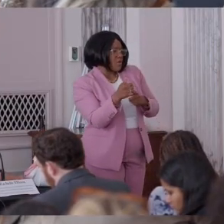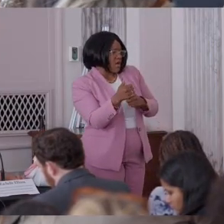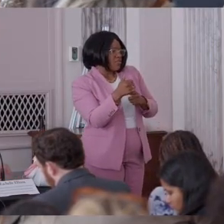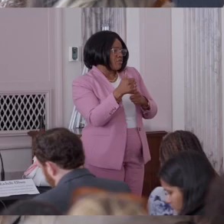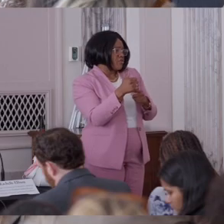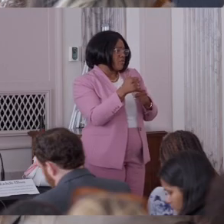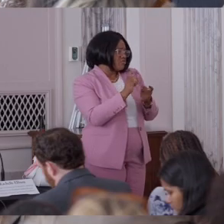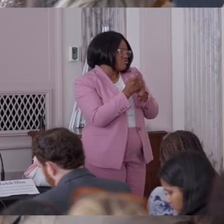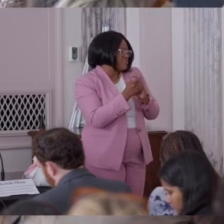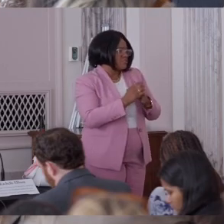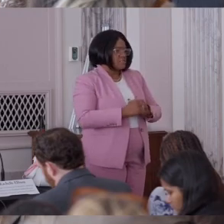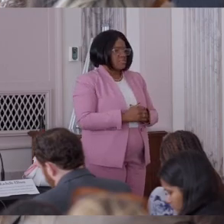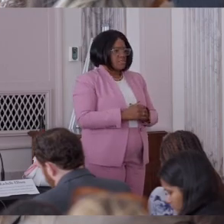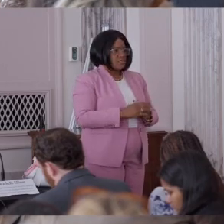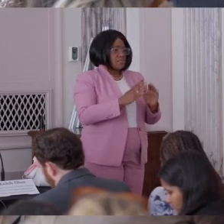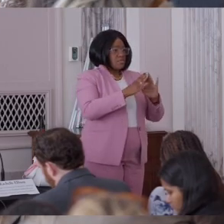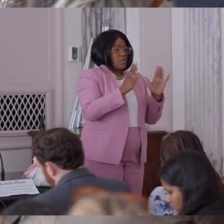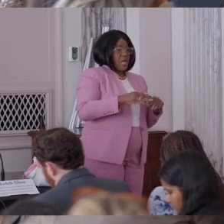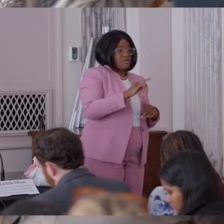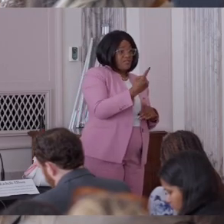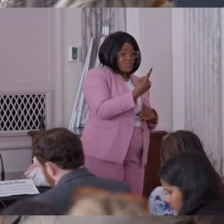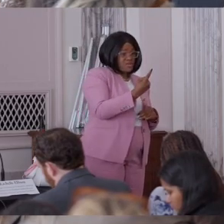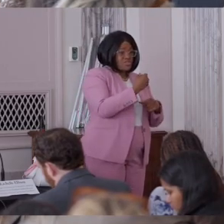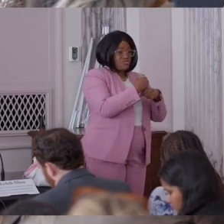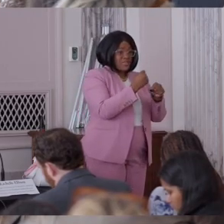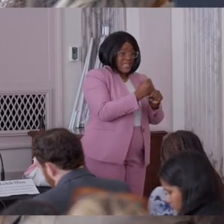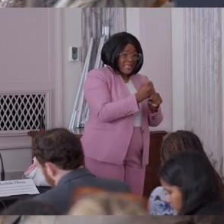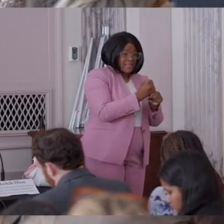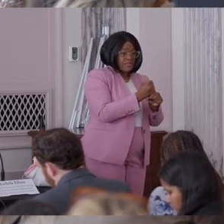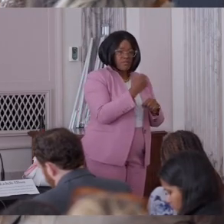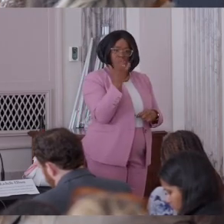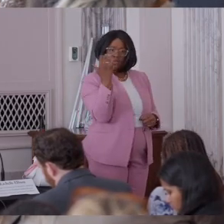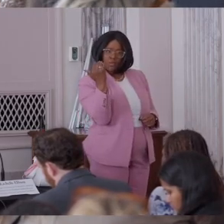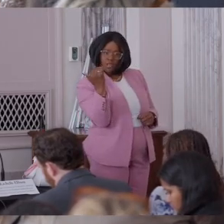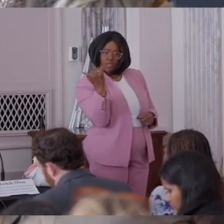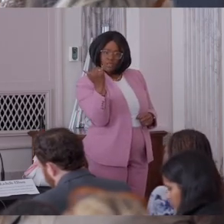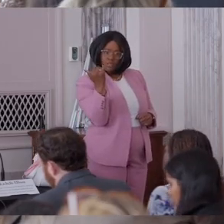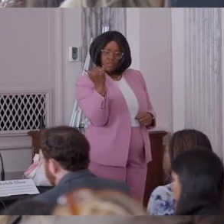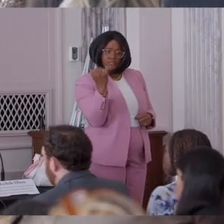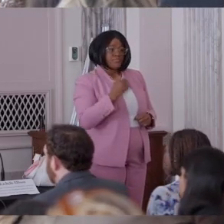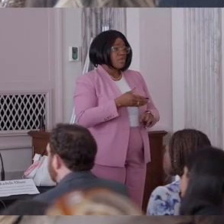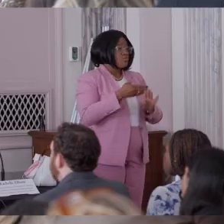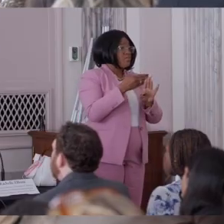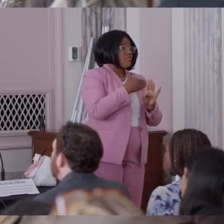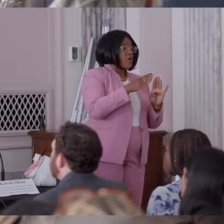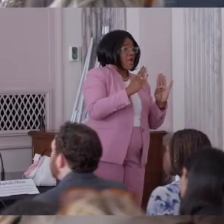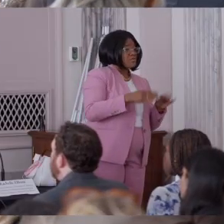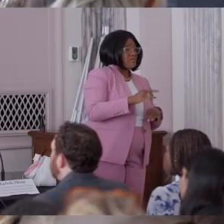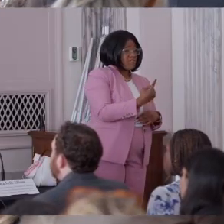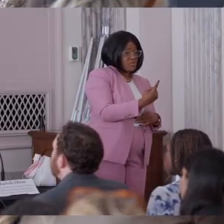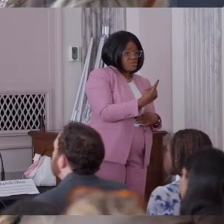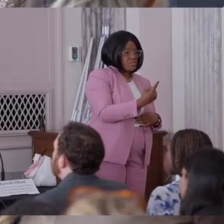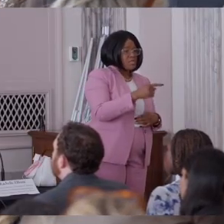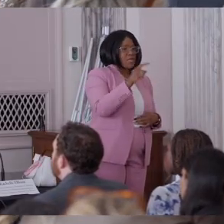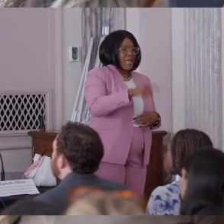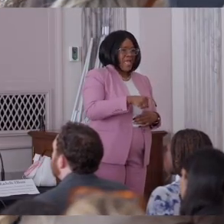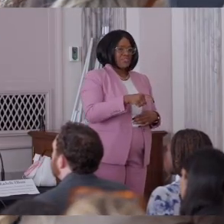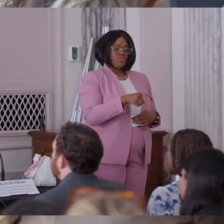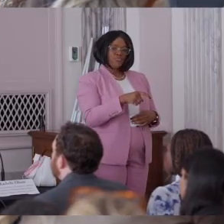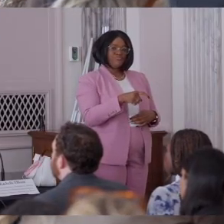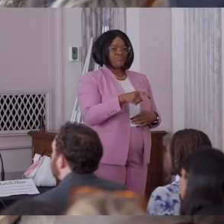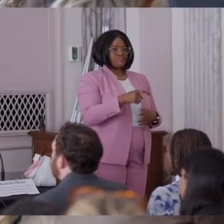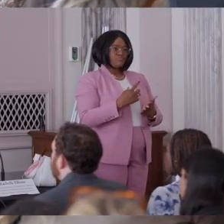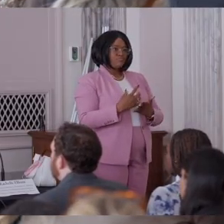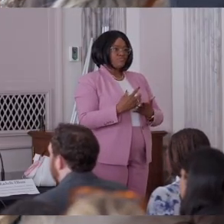major shift. So housing first was created because before housing first, you had to earn